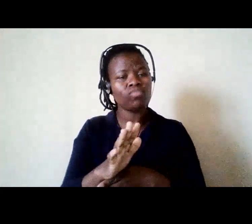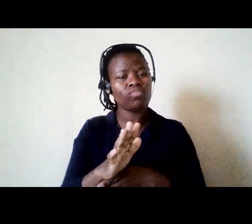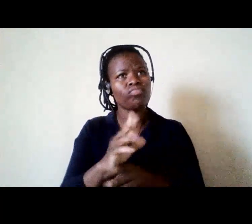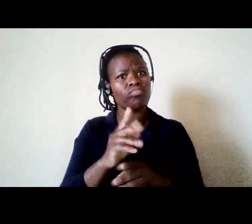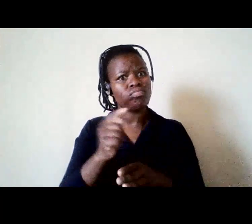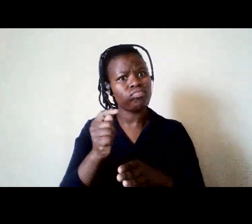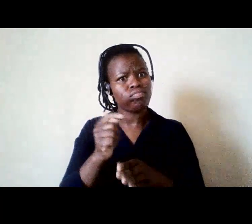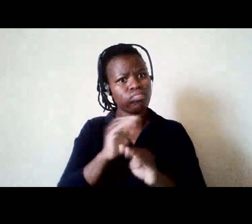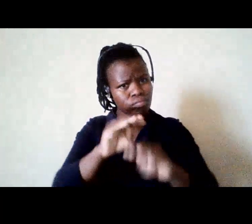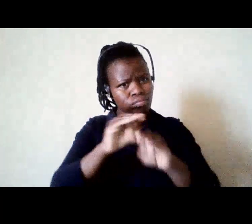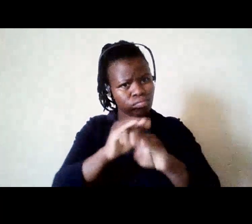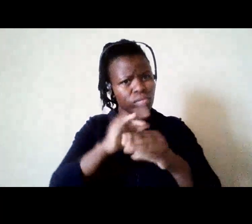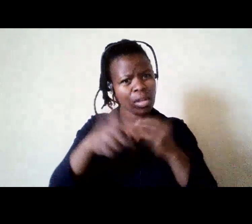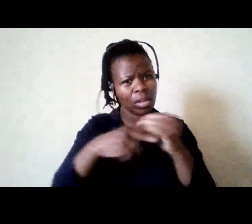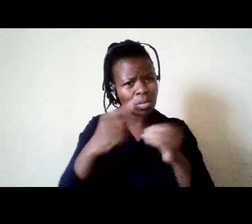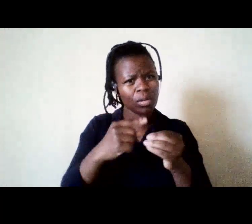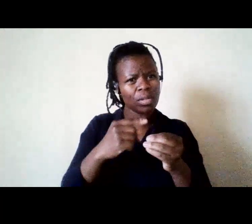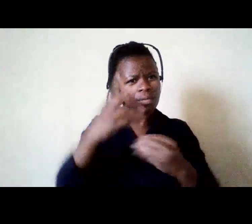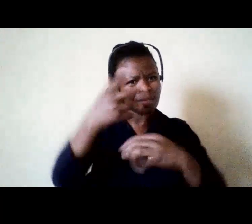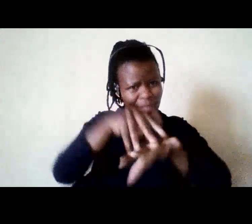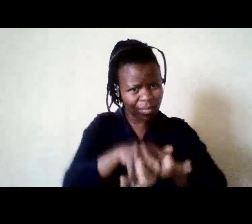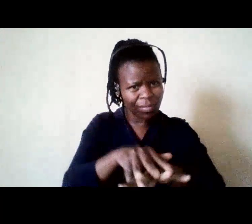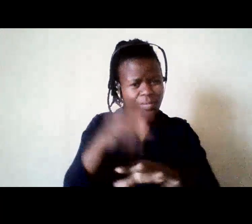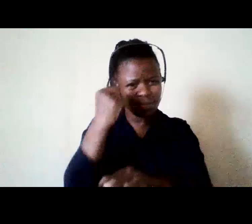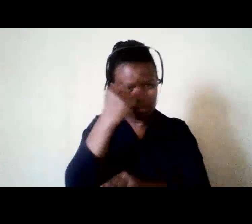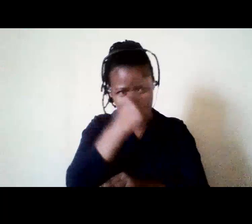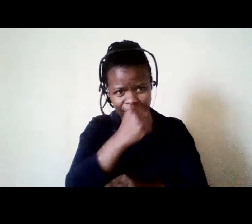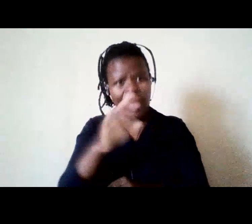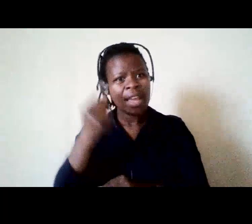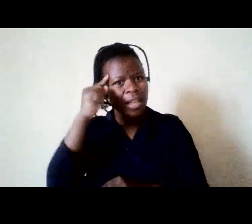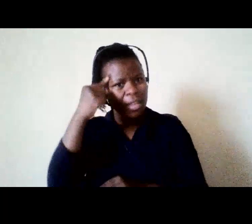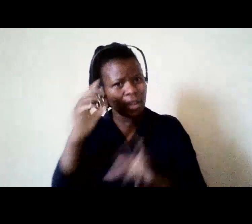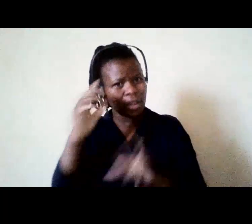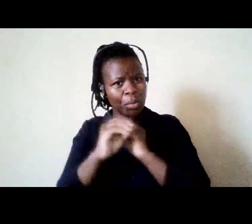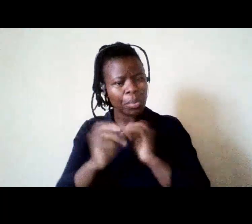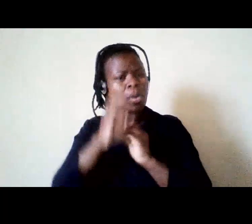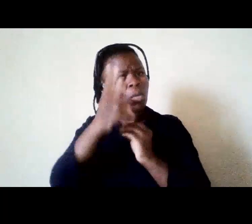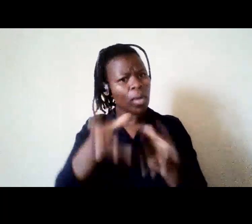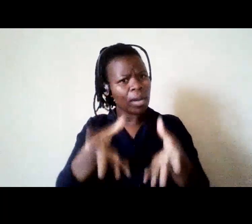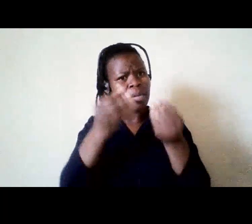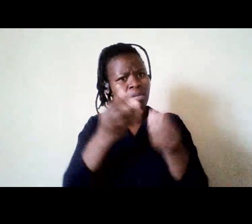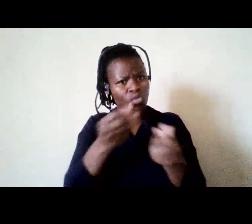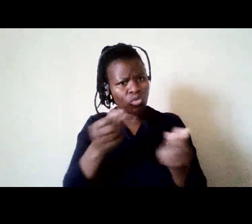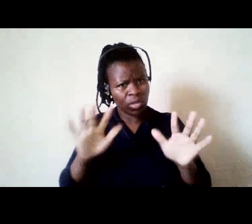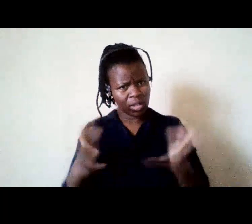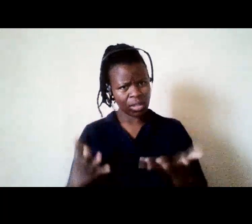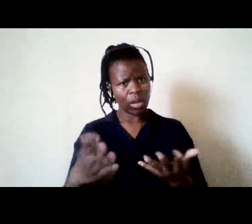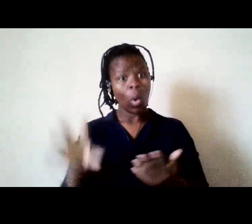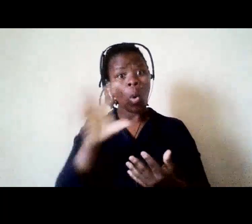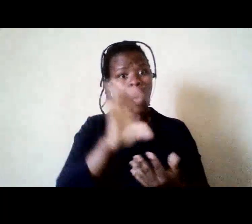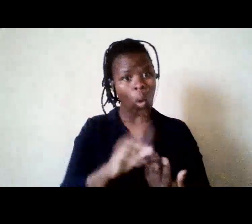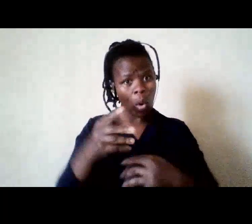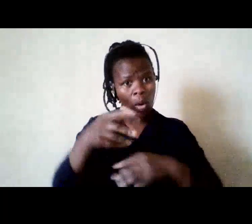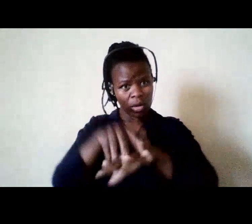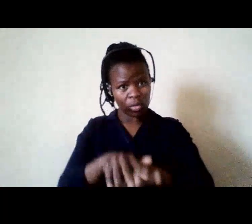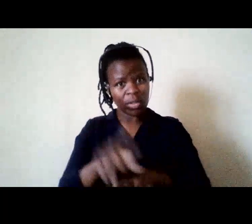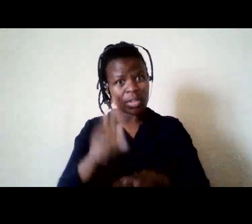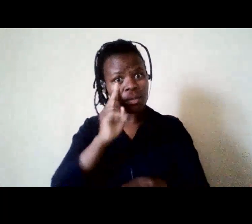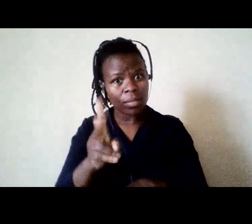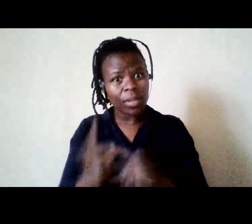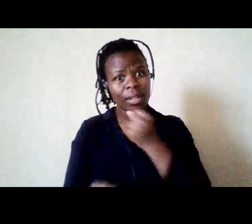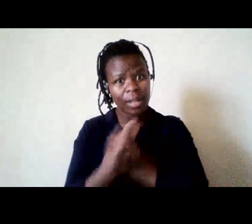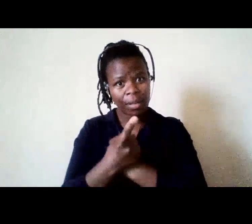don't think about it, how do you think you will get a solution? I said, all the inclusion you see will happen. I said, before we didn't have Braille.